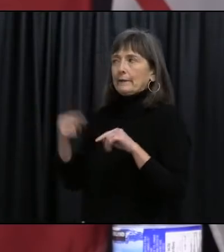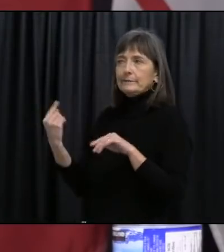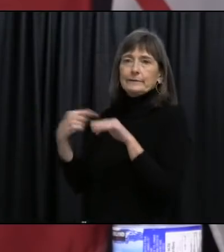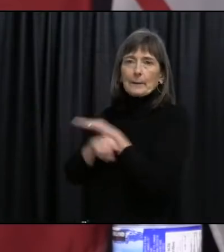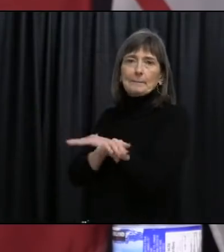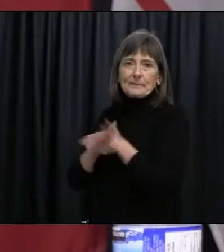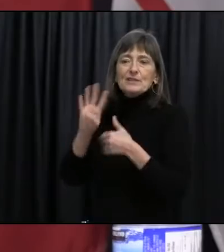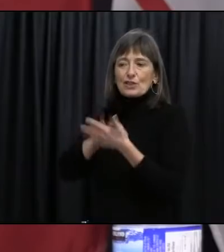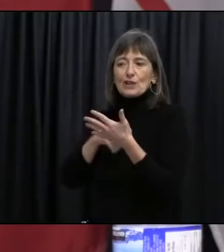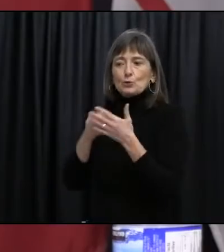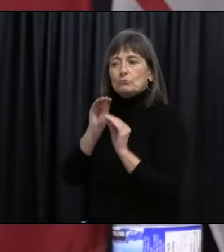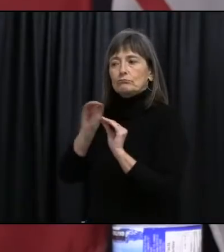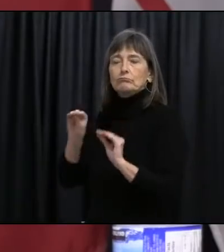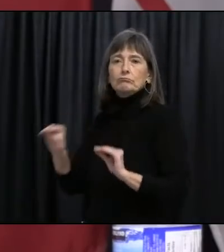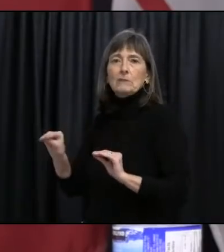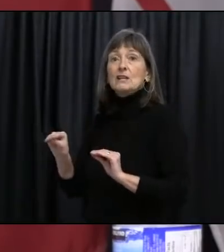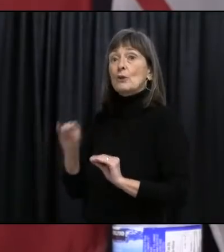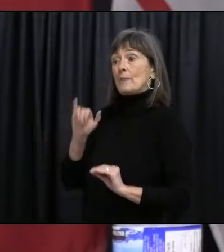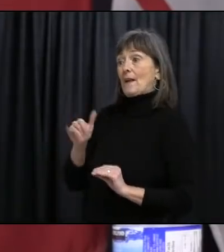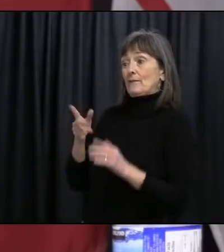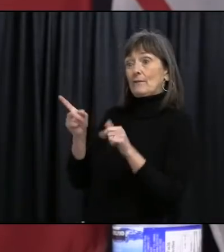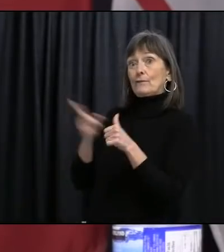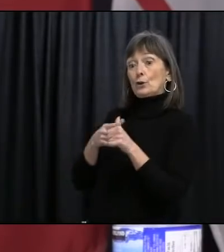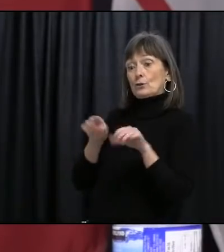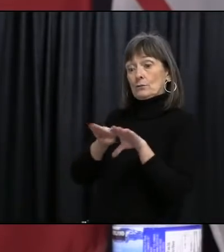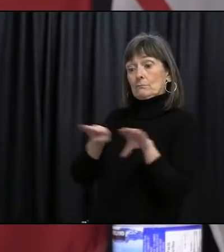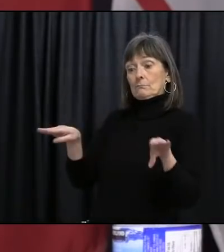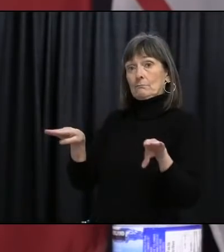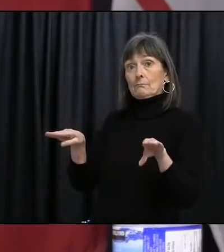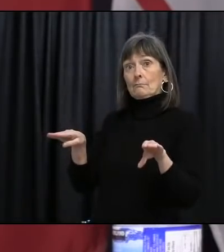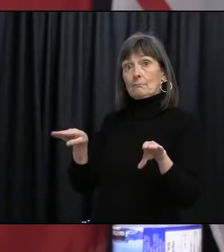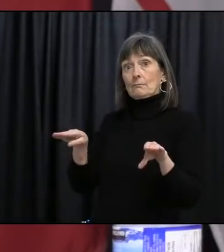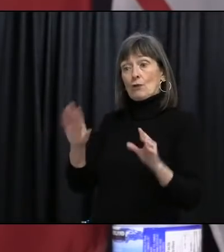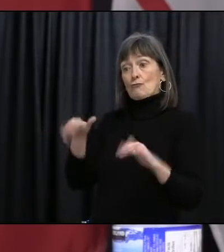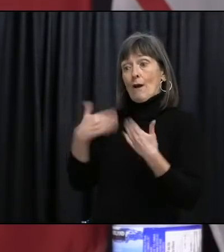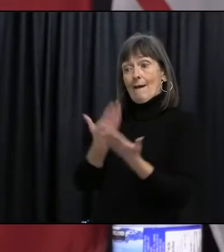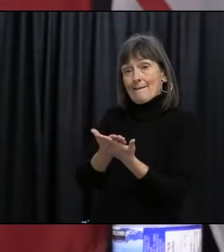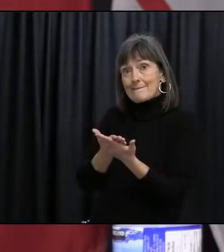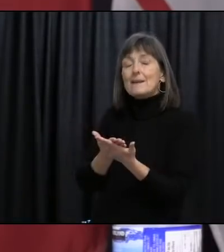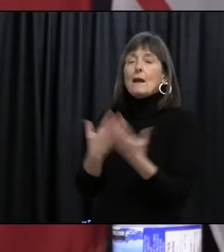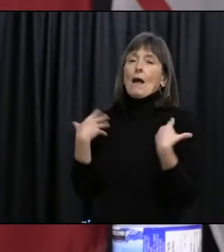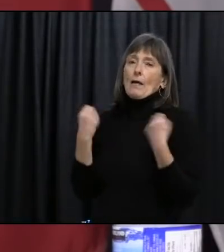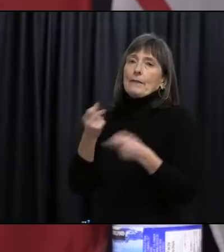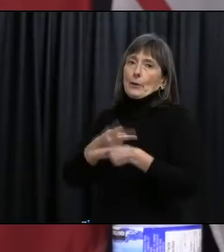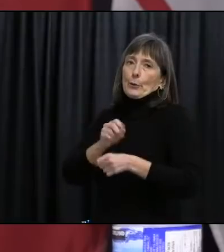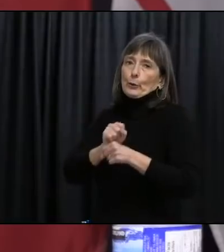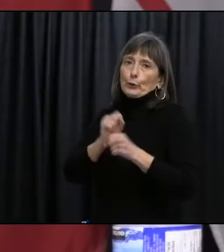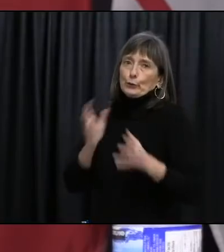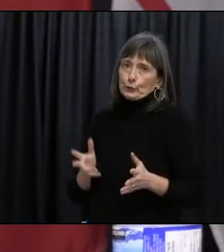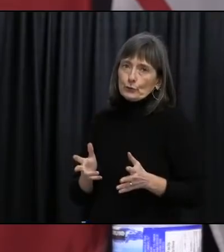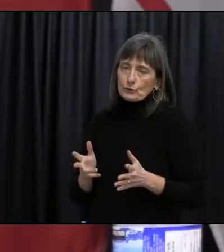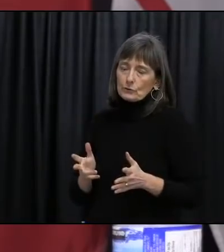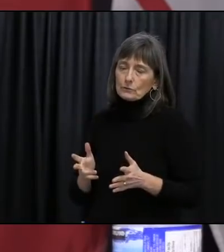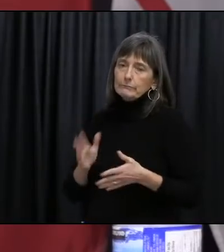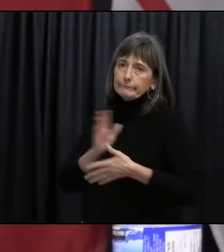have confined that first tray to healthcare workers, and that was really done because of